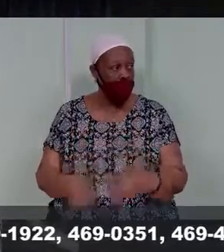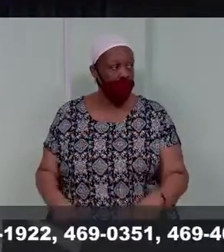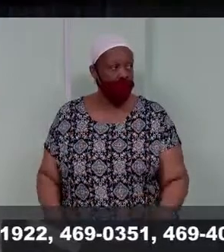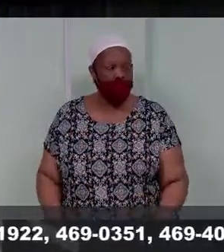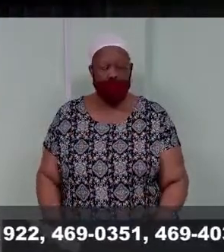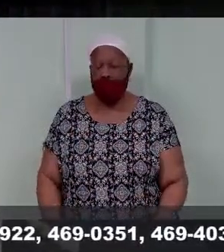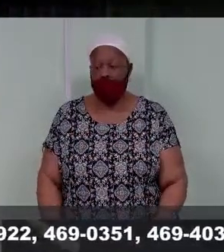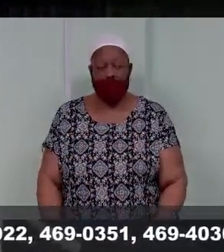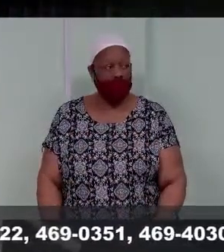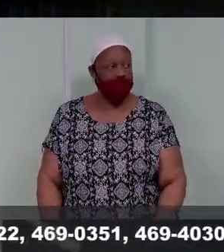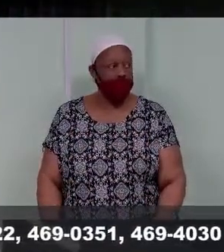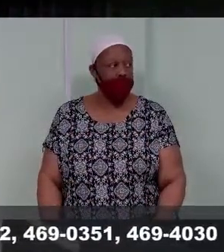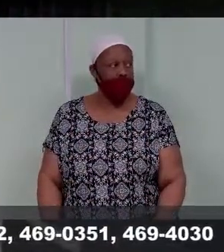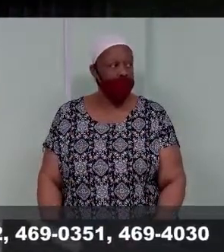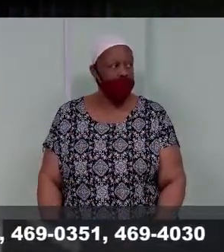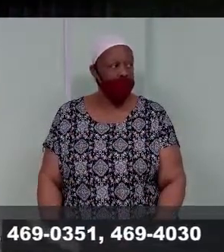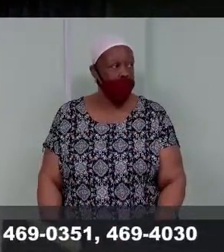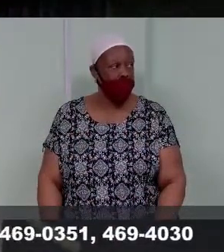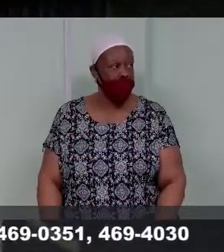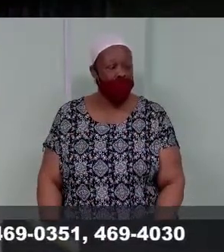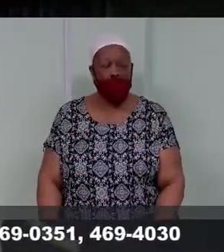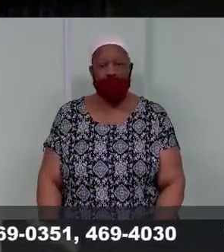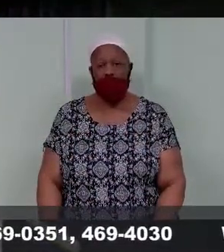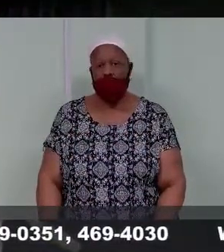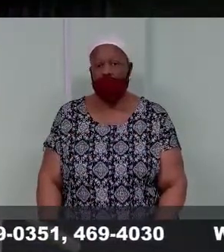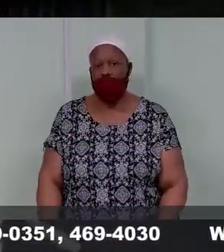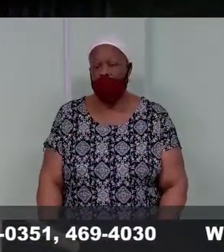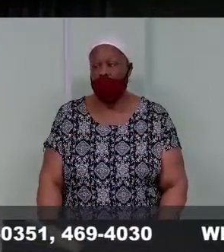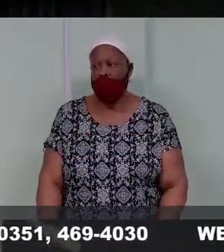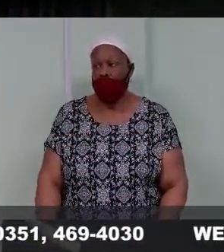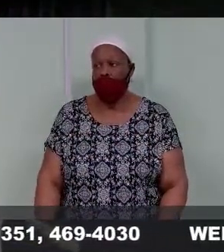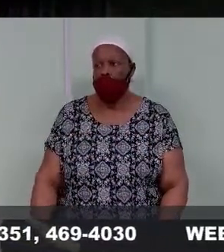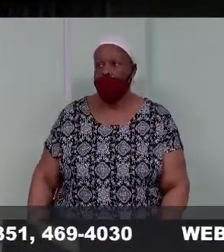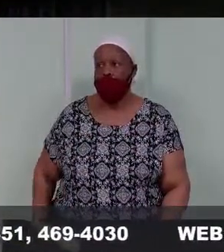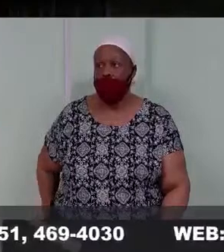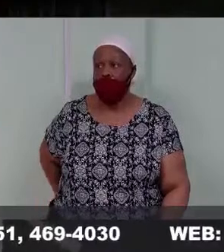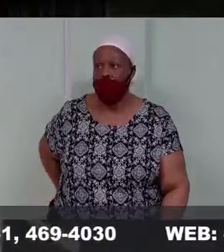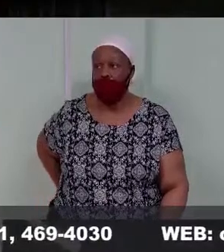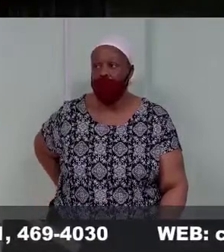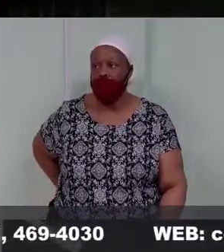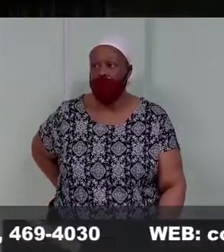fines or any other applicable